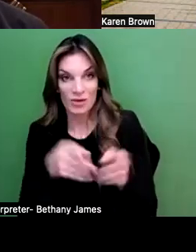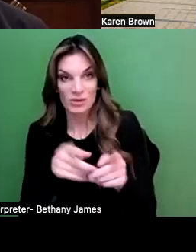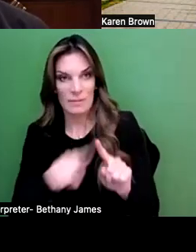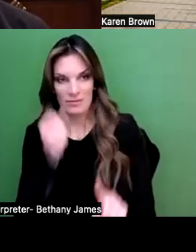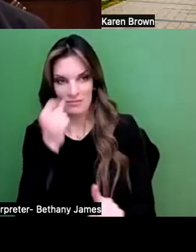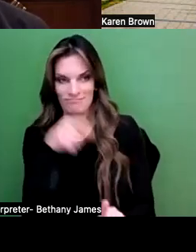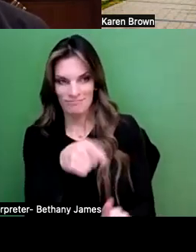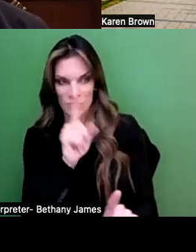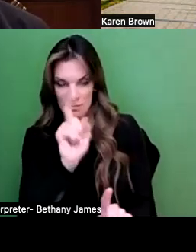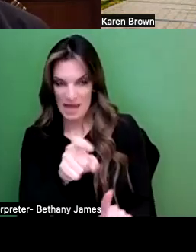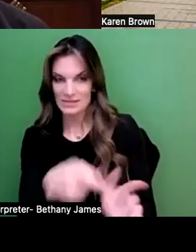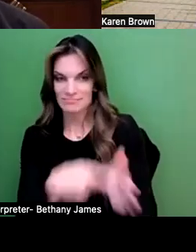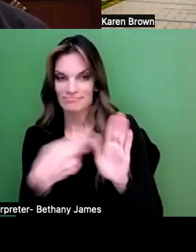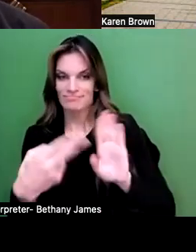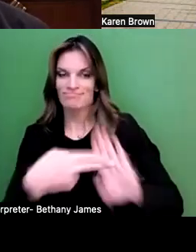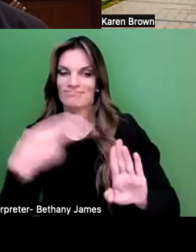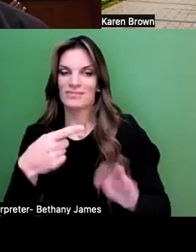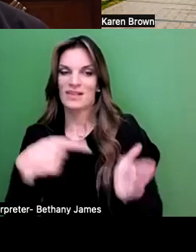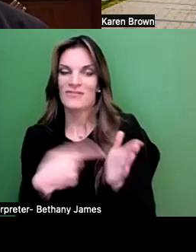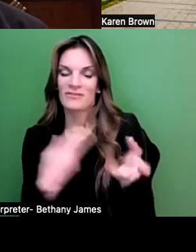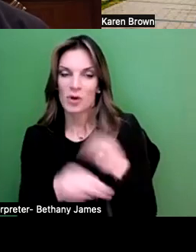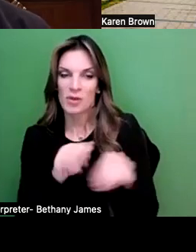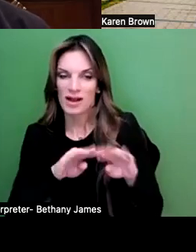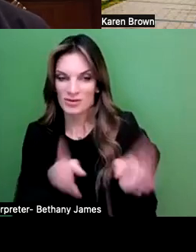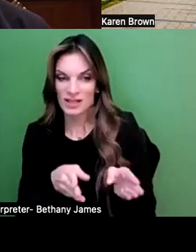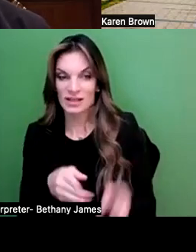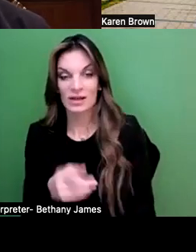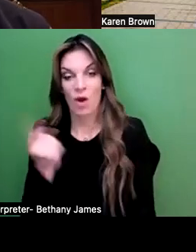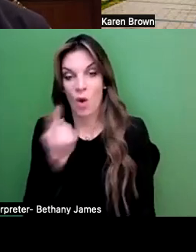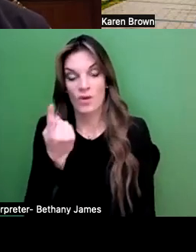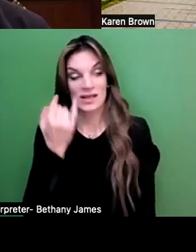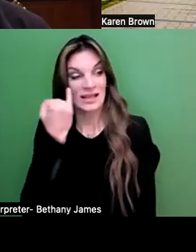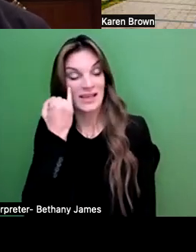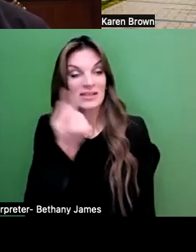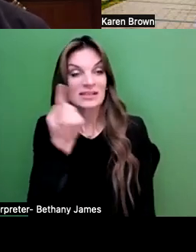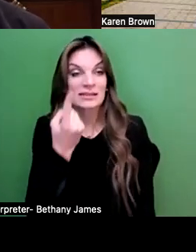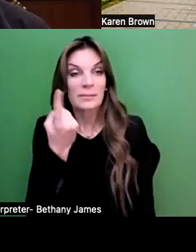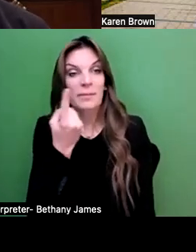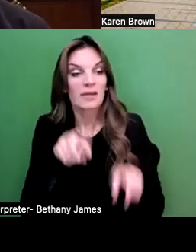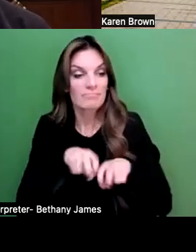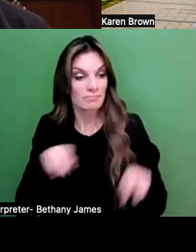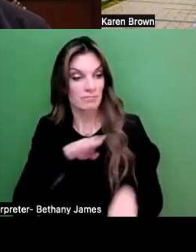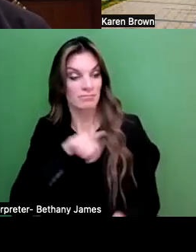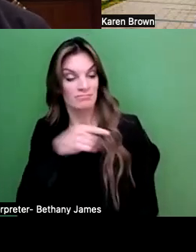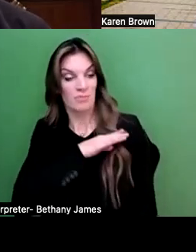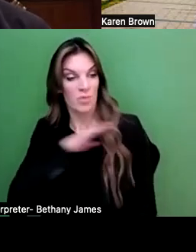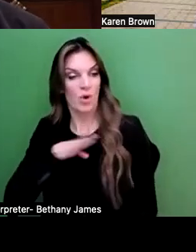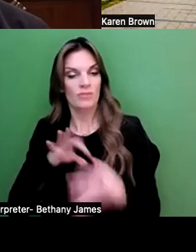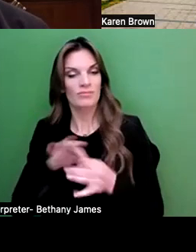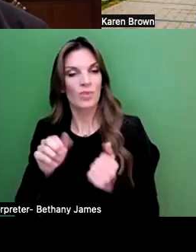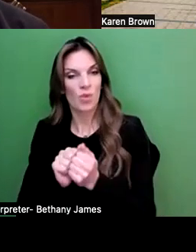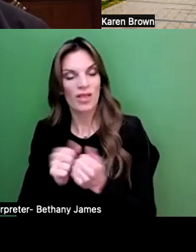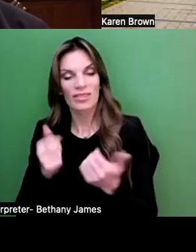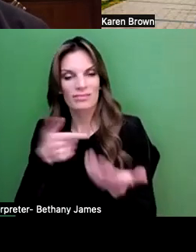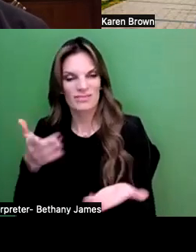of the first questions we ask them. Can we get more affordable housing into this proposal? I also want to